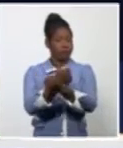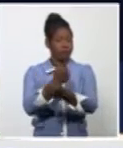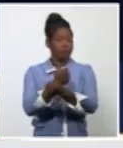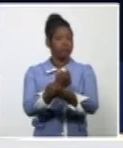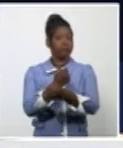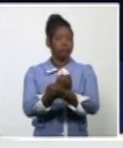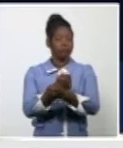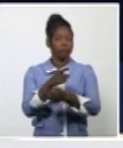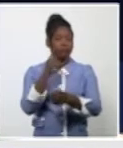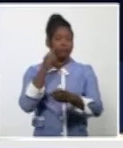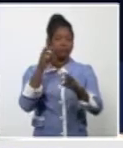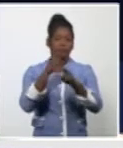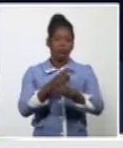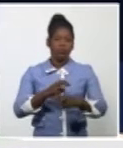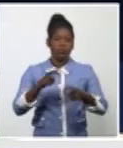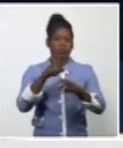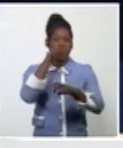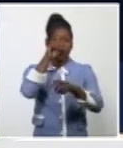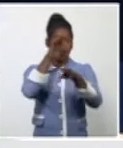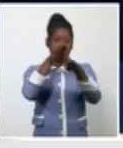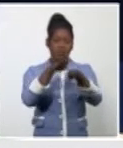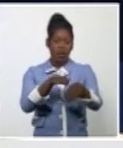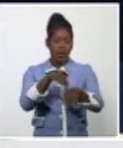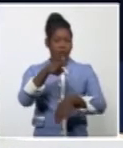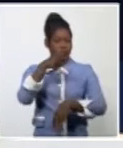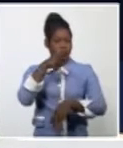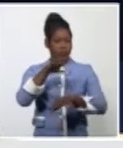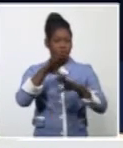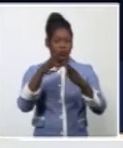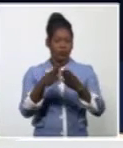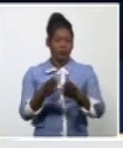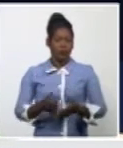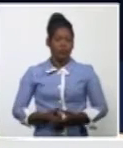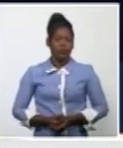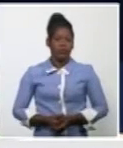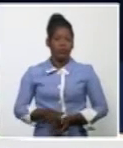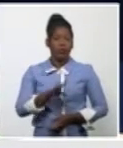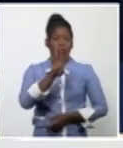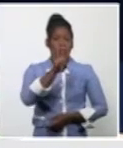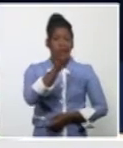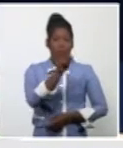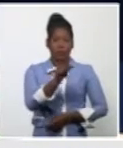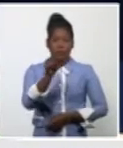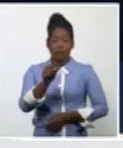This definitely shows the importance of this risk group.